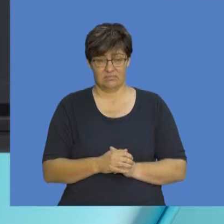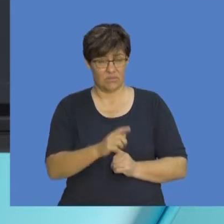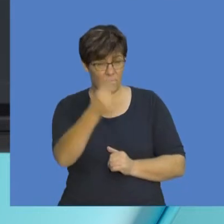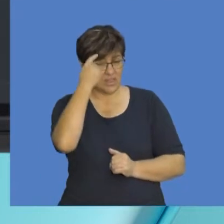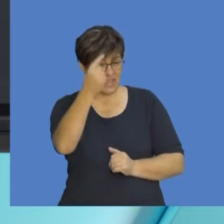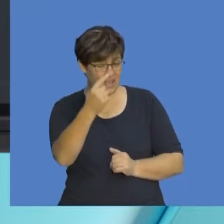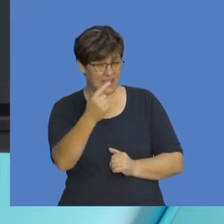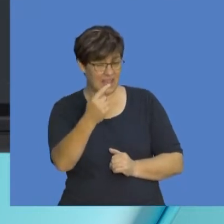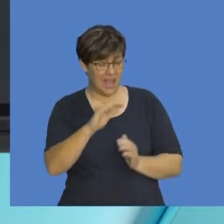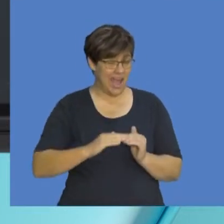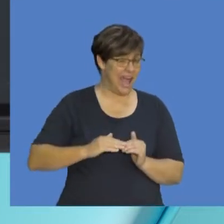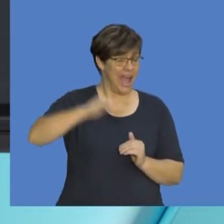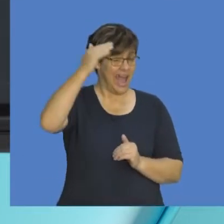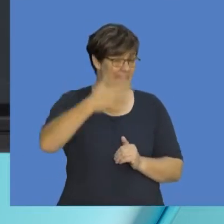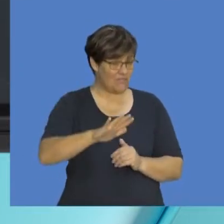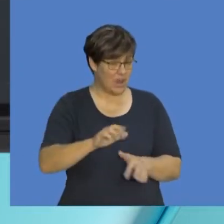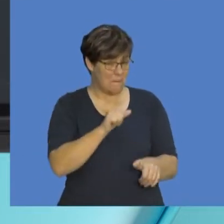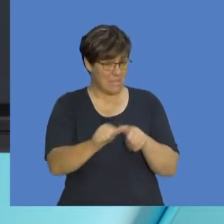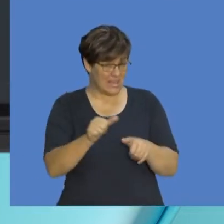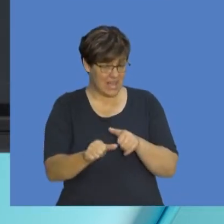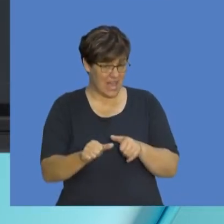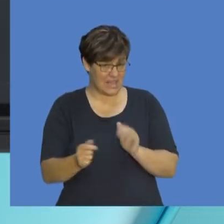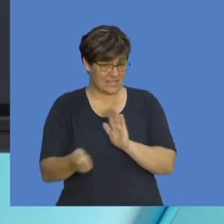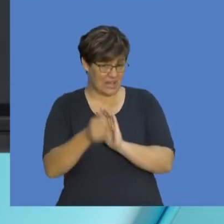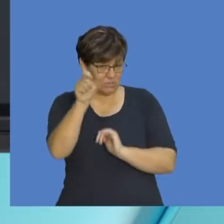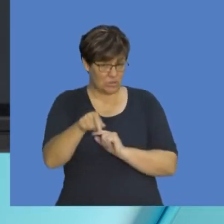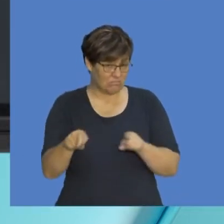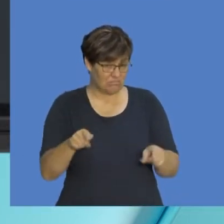Do you think the highest average is a better salesman?